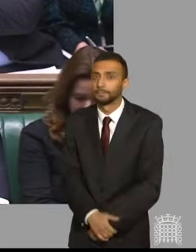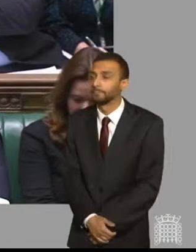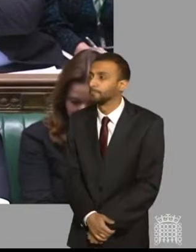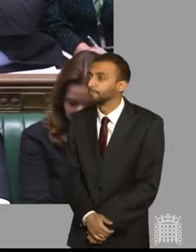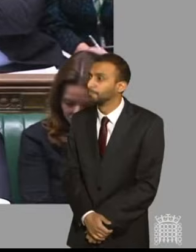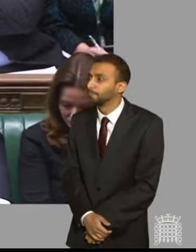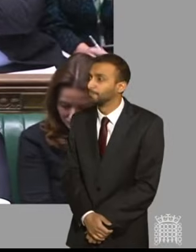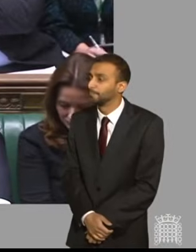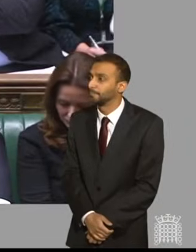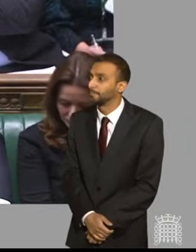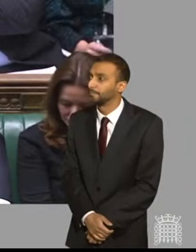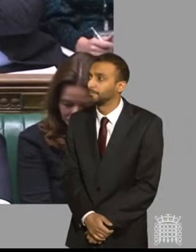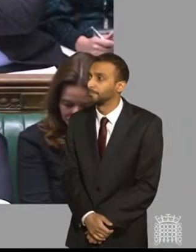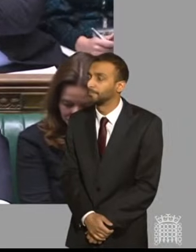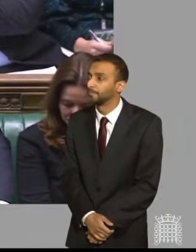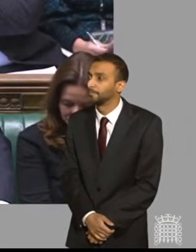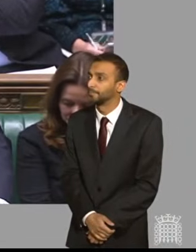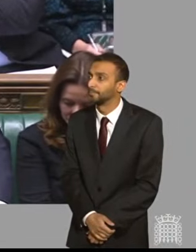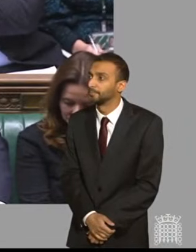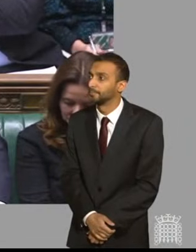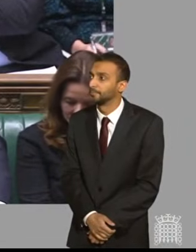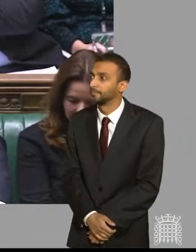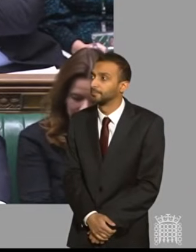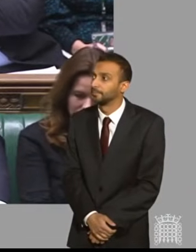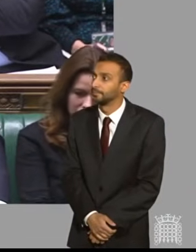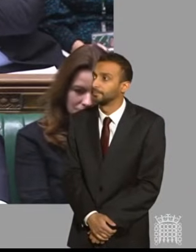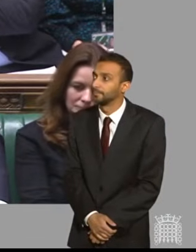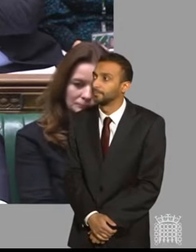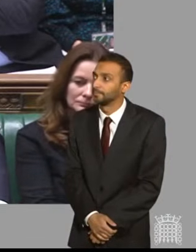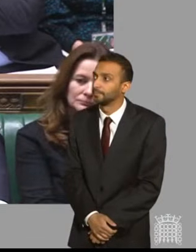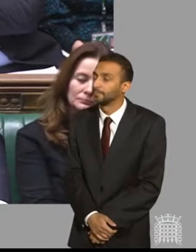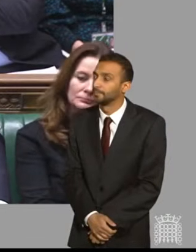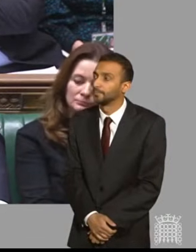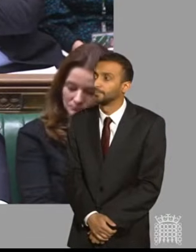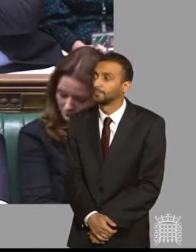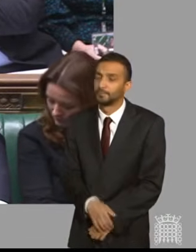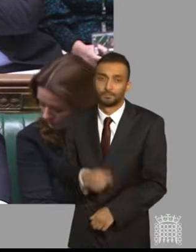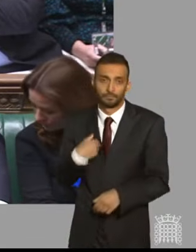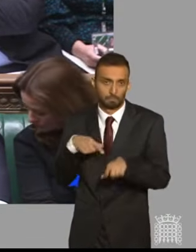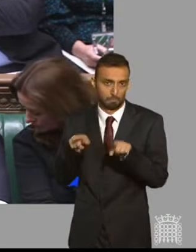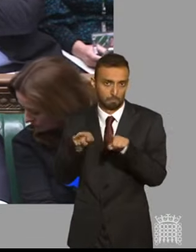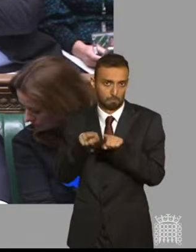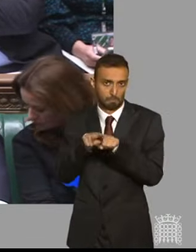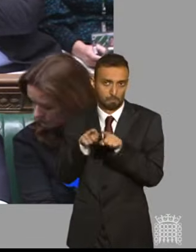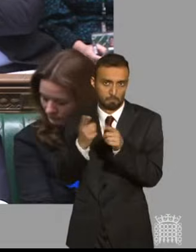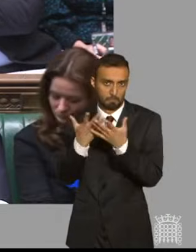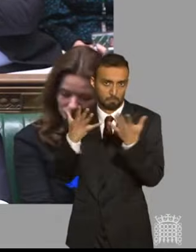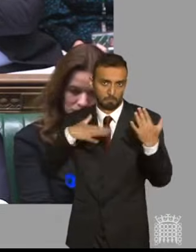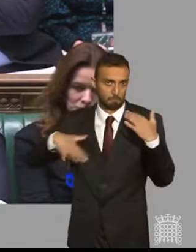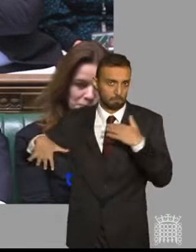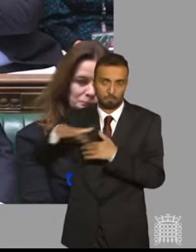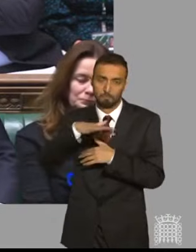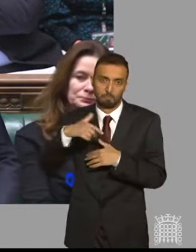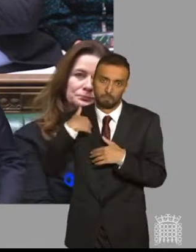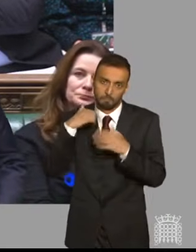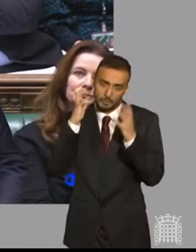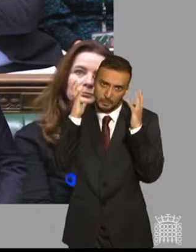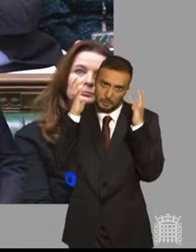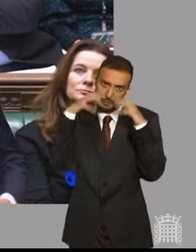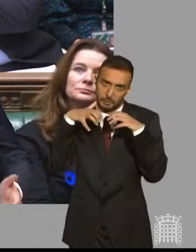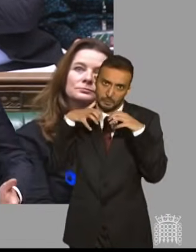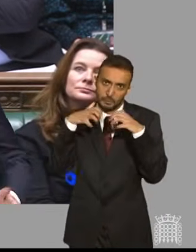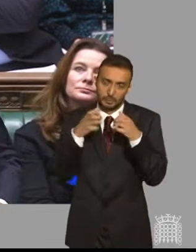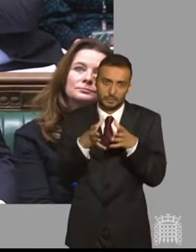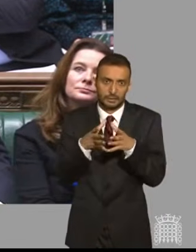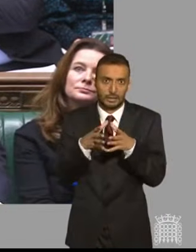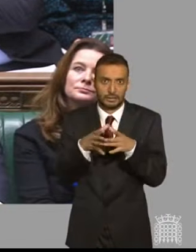high rate of civilian casualties and indeed the growing humanitarian crisis in Gaza, and that is why we have called consistently